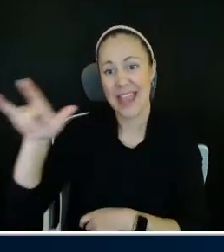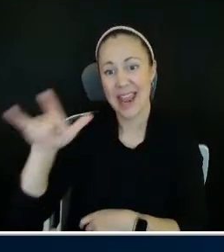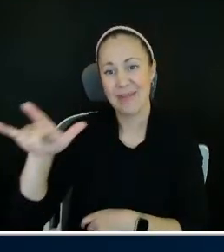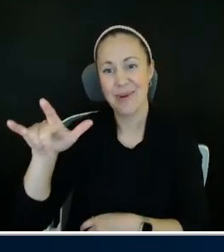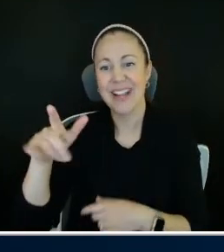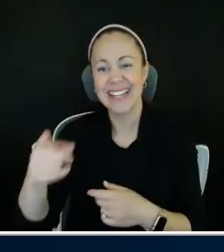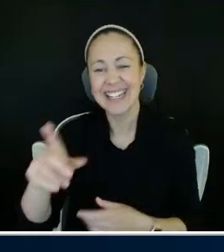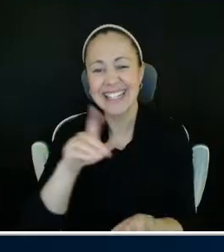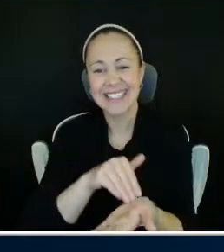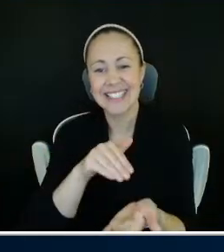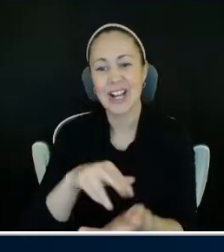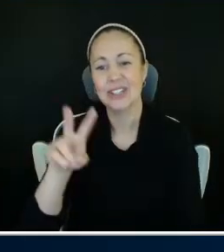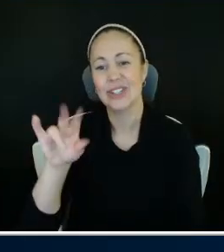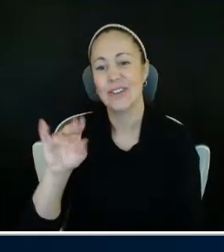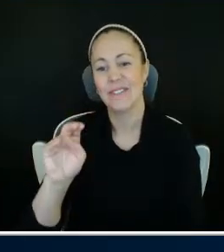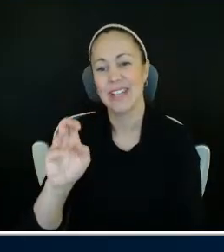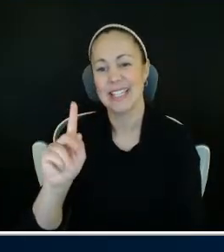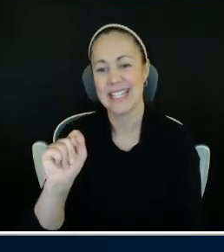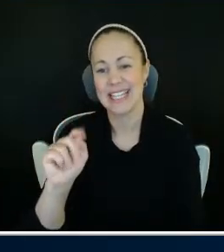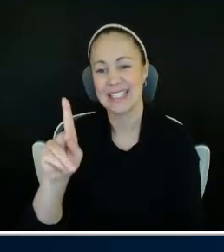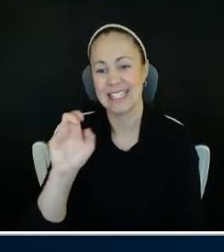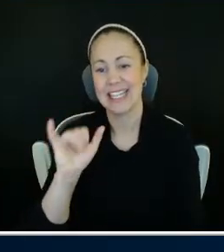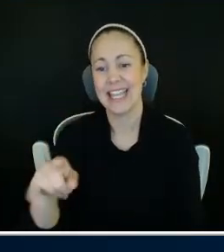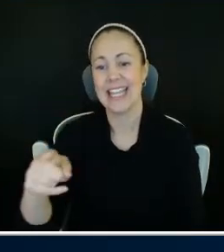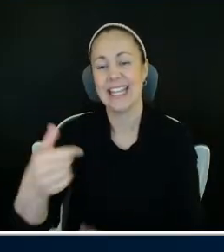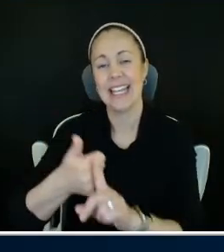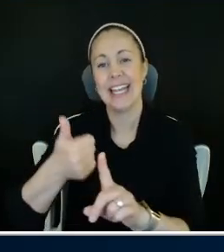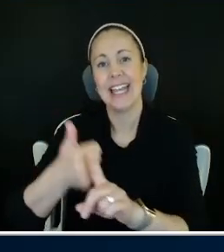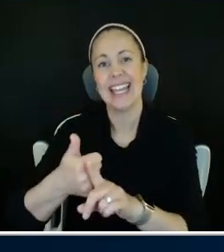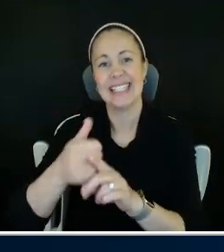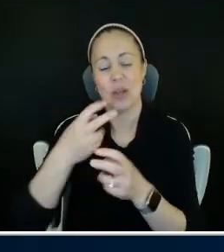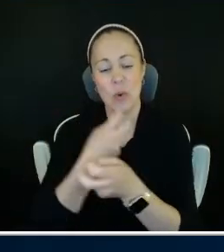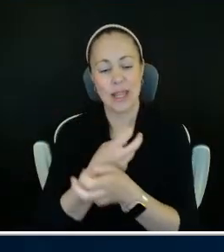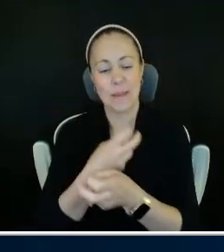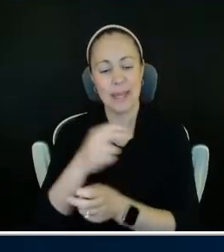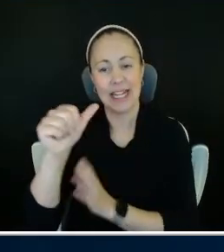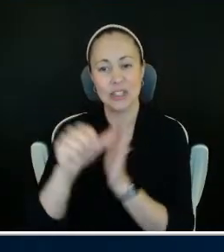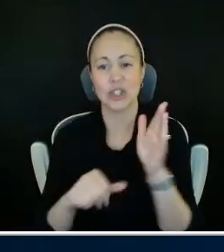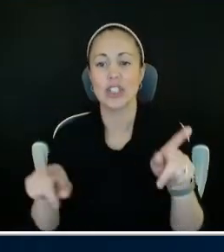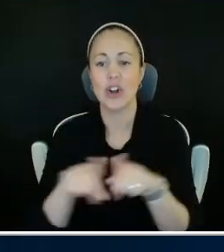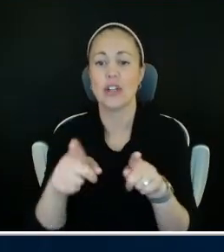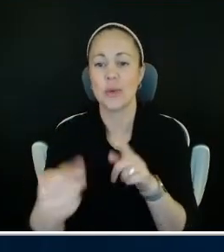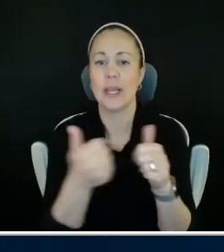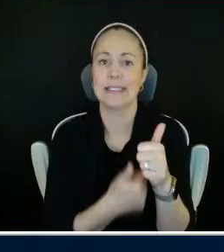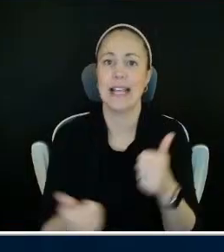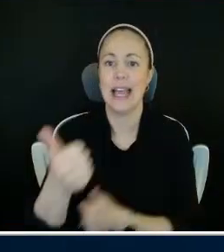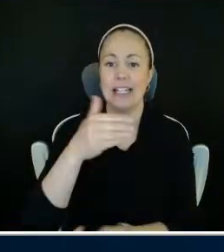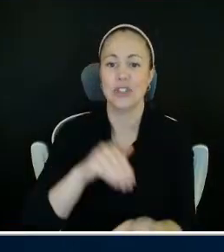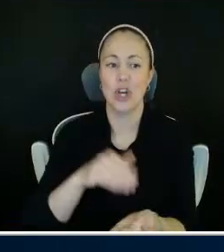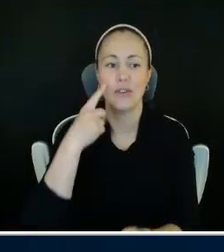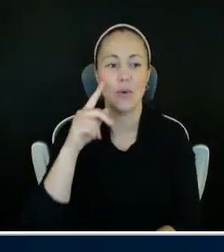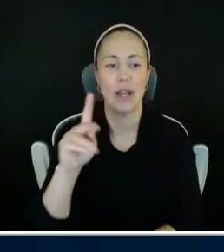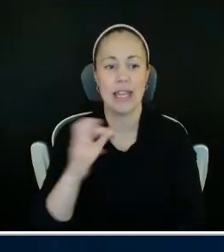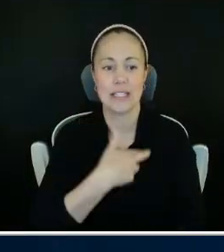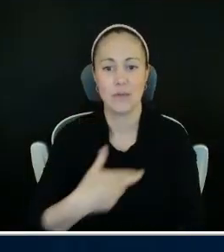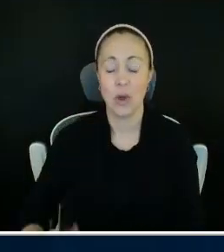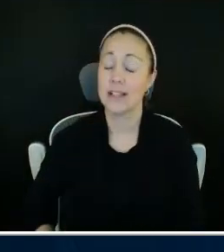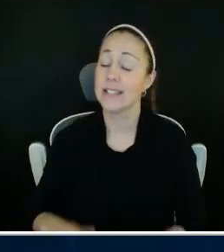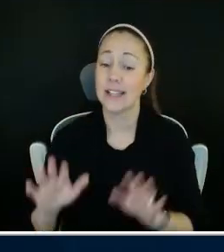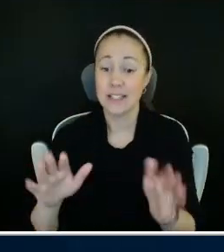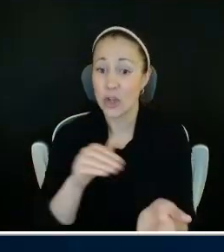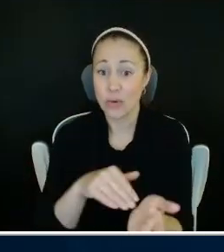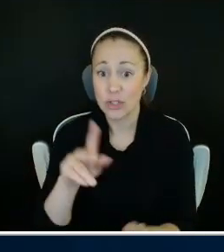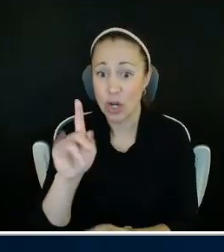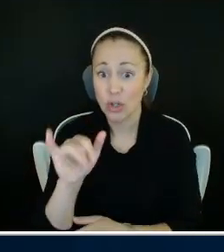Key. Dr. Key is an orthopedic surgeon and the head team physician for the Kansas City Royals. So Dr. Key, you're on your way to the Dominican to do